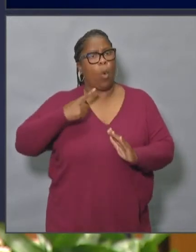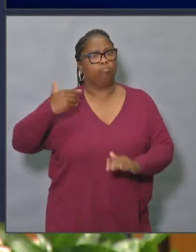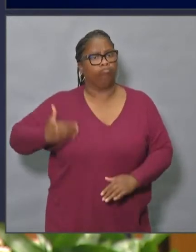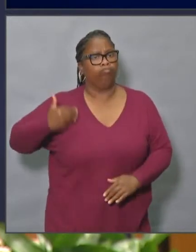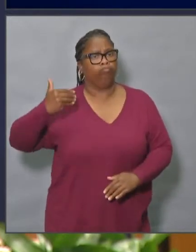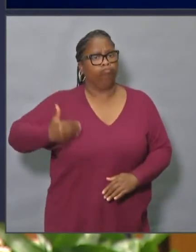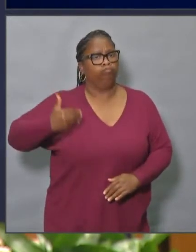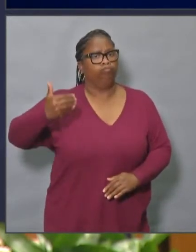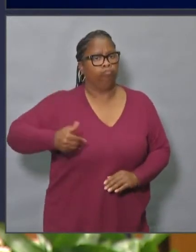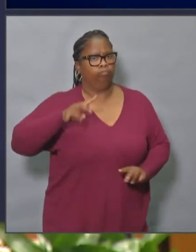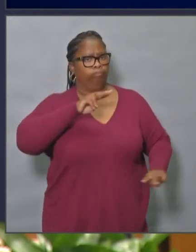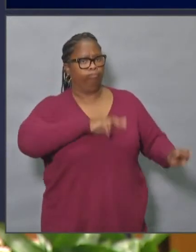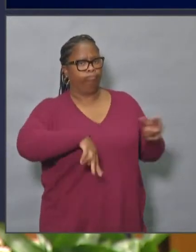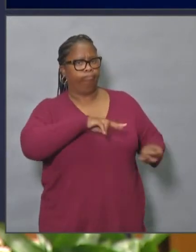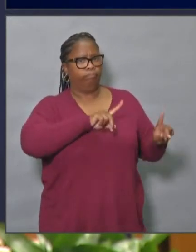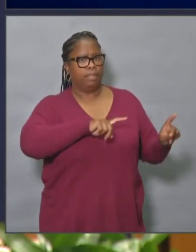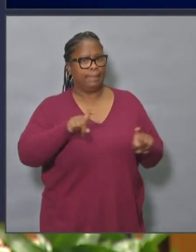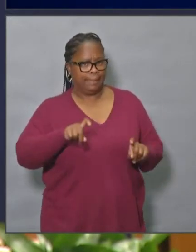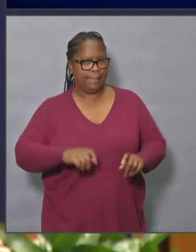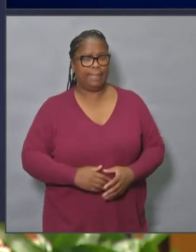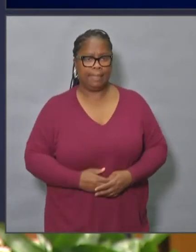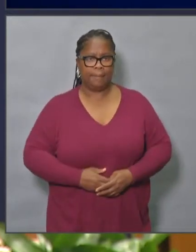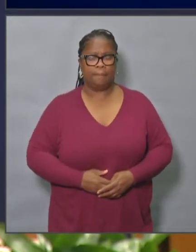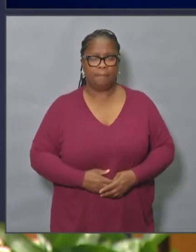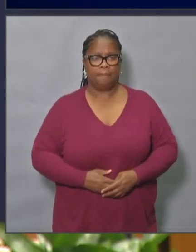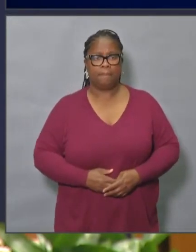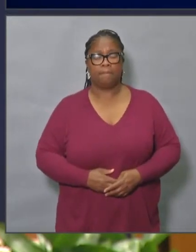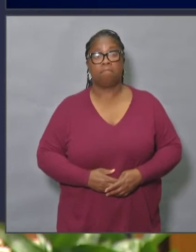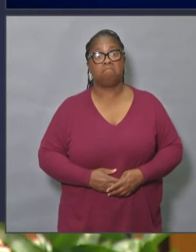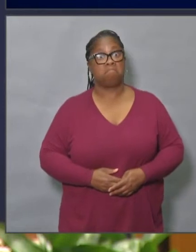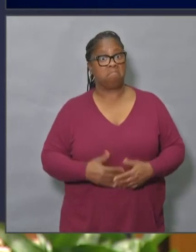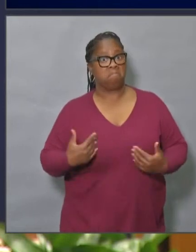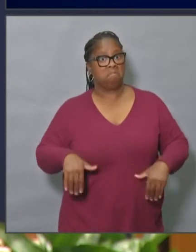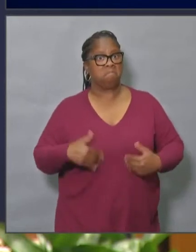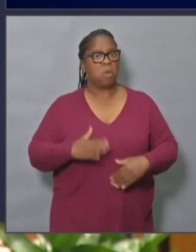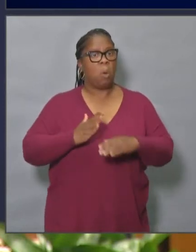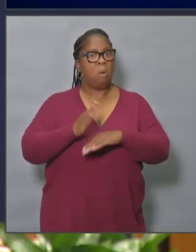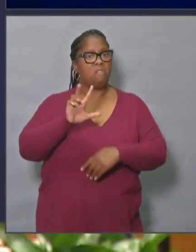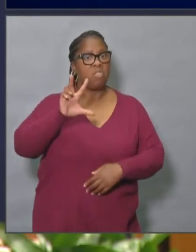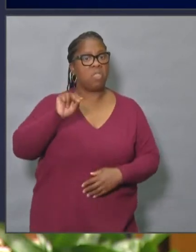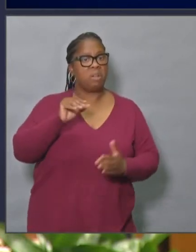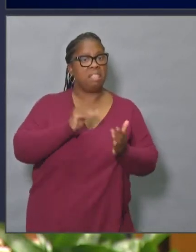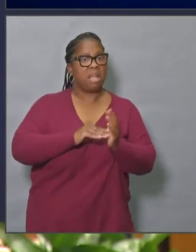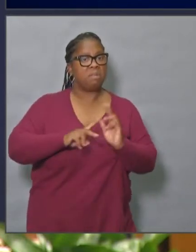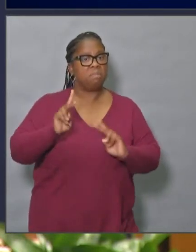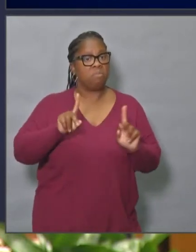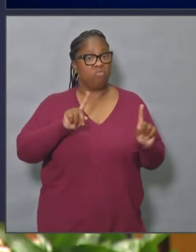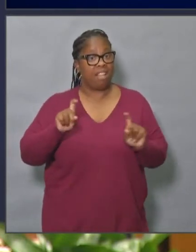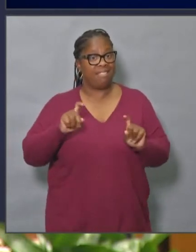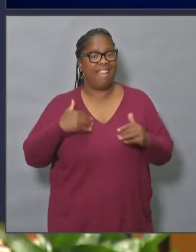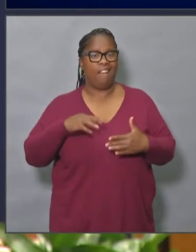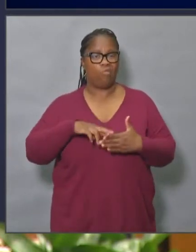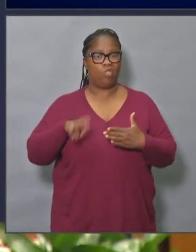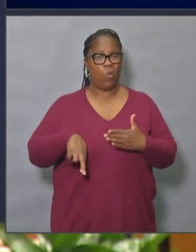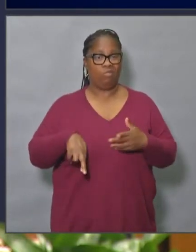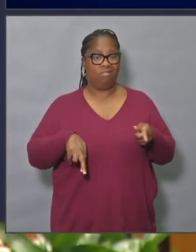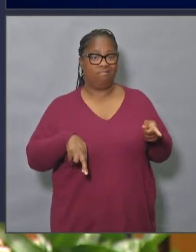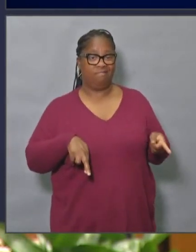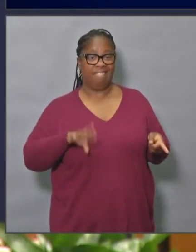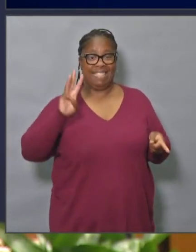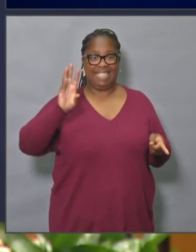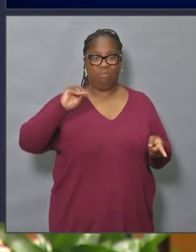testing. Of the over 30,000 people tested where we have their results, 6% tested positive